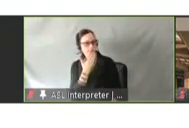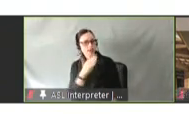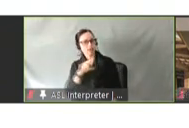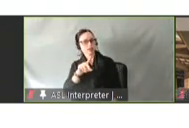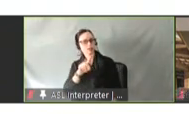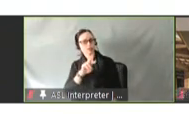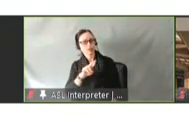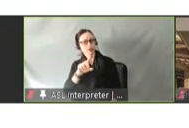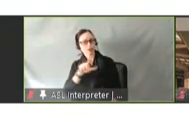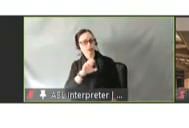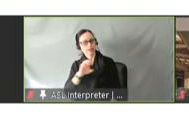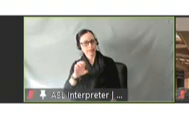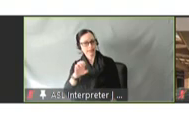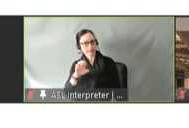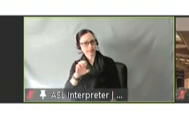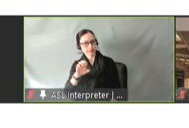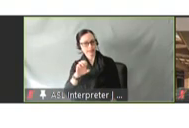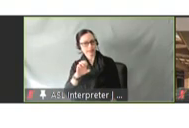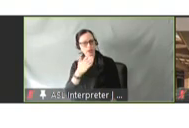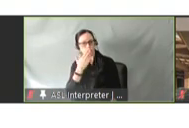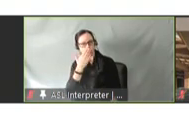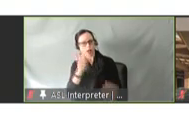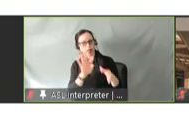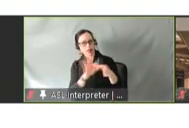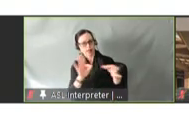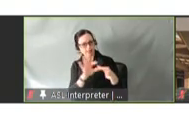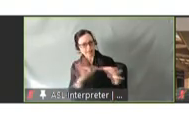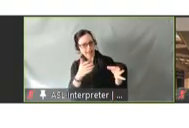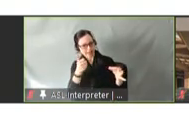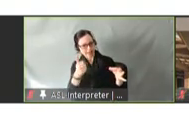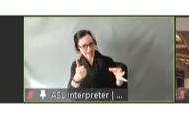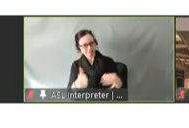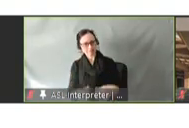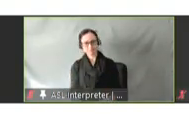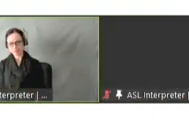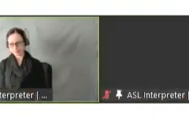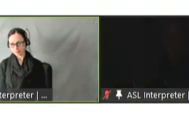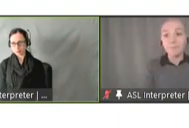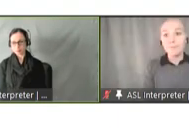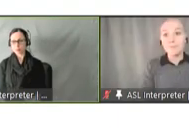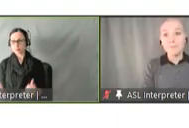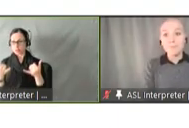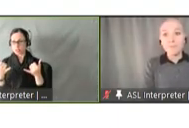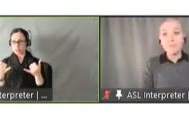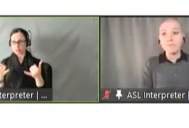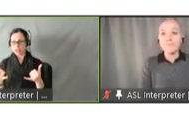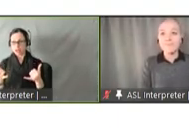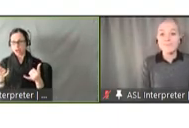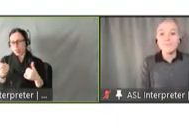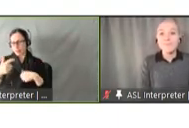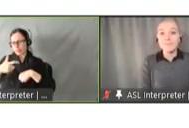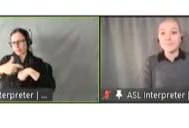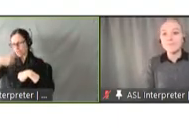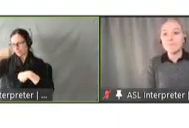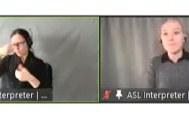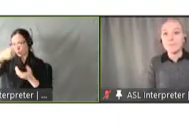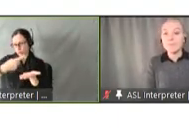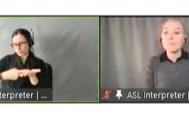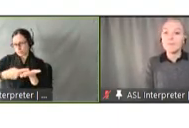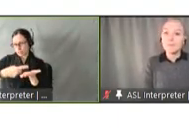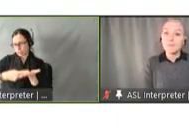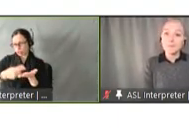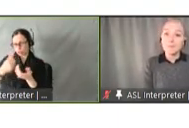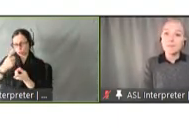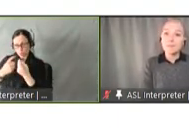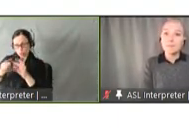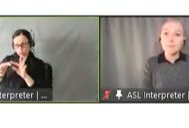Lee. Well stated, as always. We now have a little time for discussion. Are there any questions